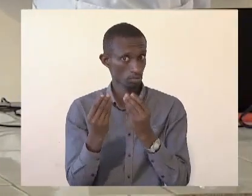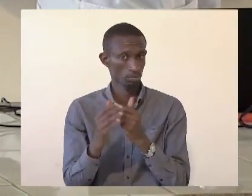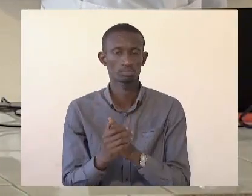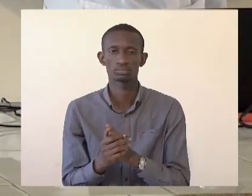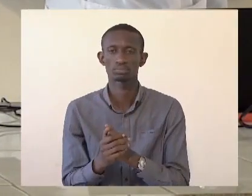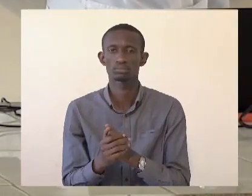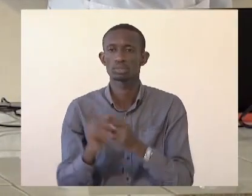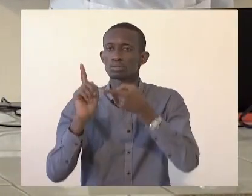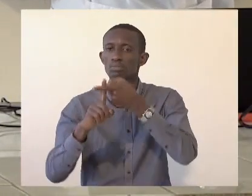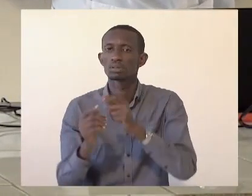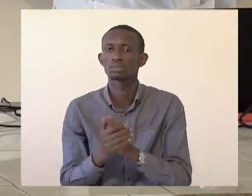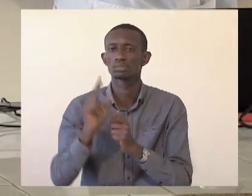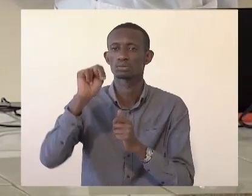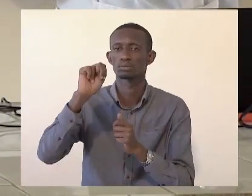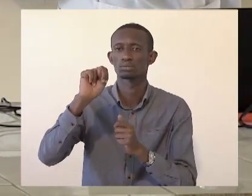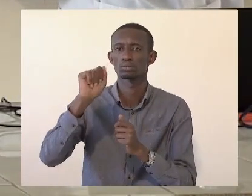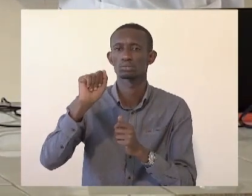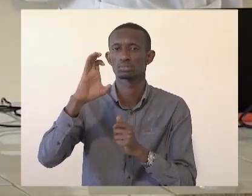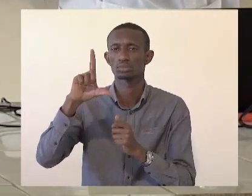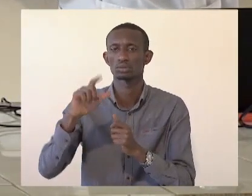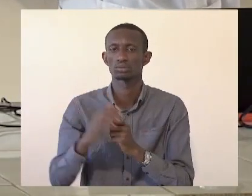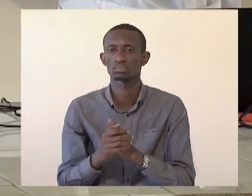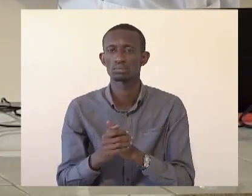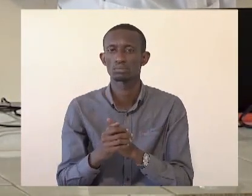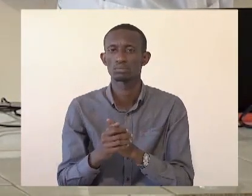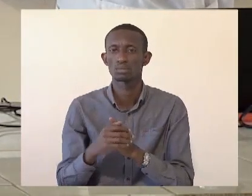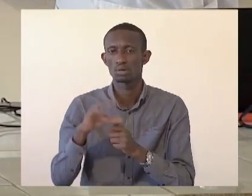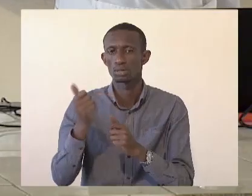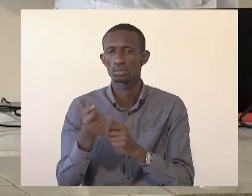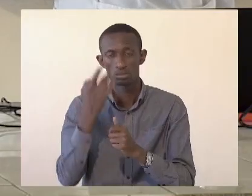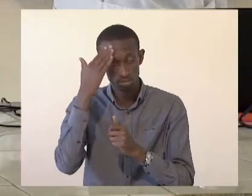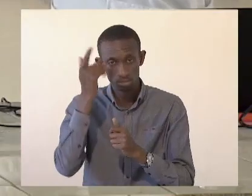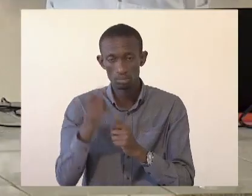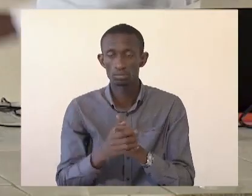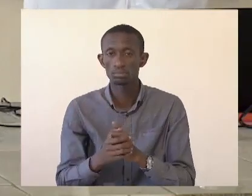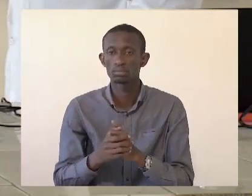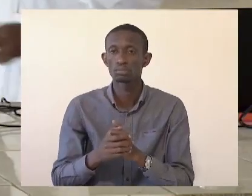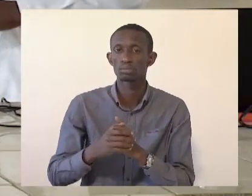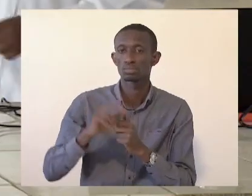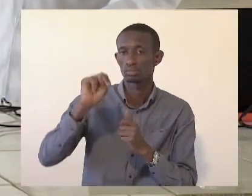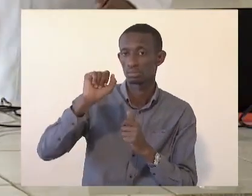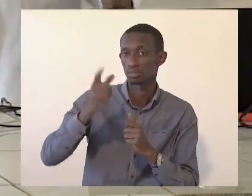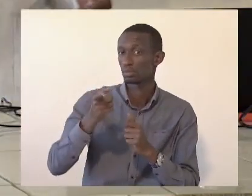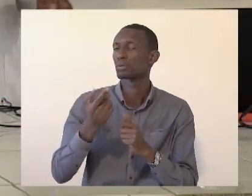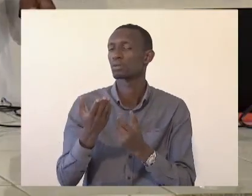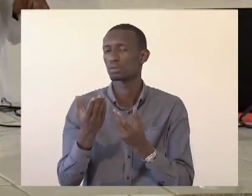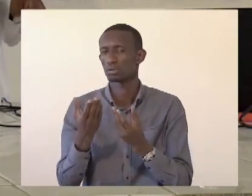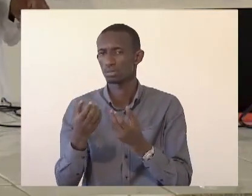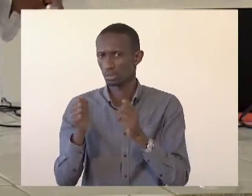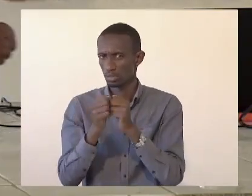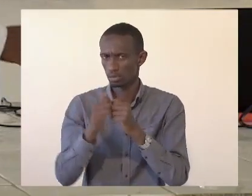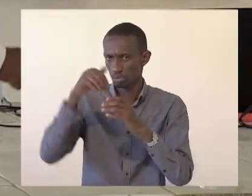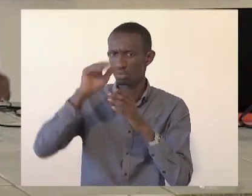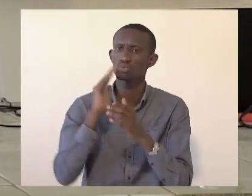plus sodium chloride. And as you know, sodium chloride is soluble in water, and we need 2